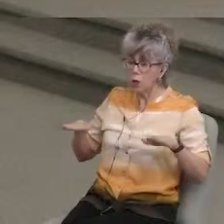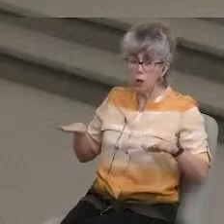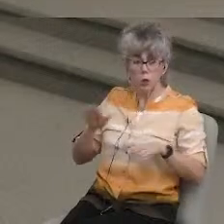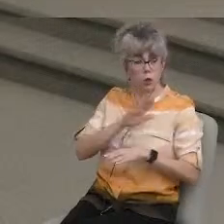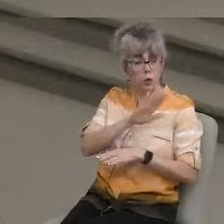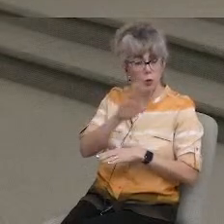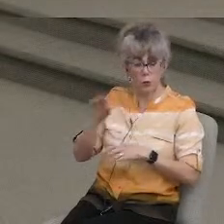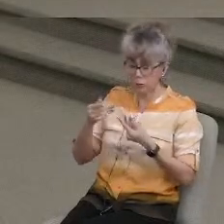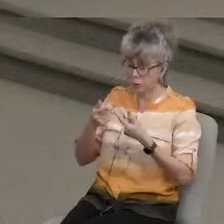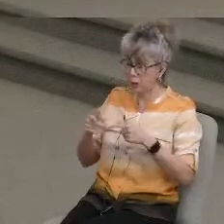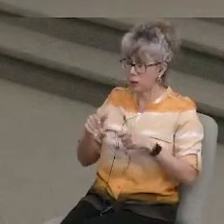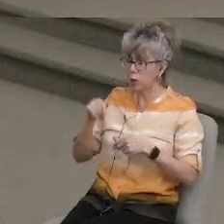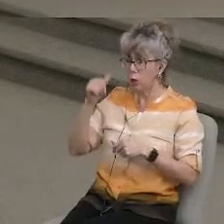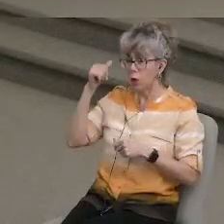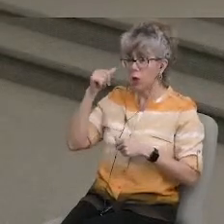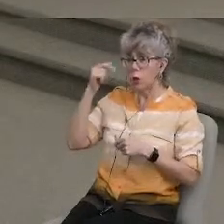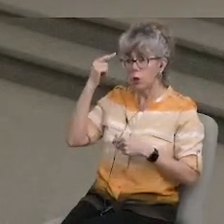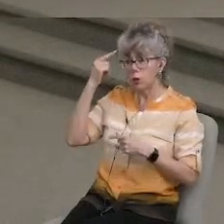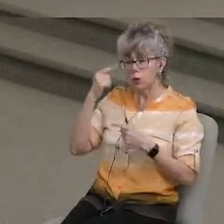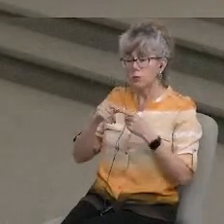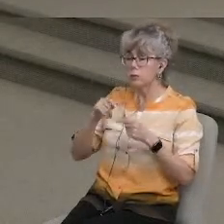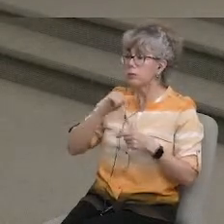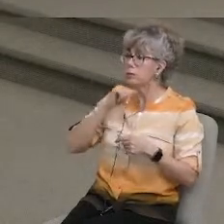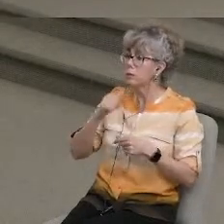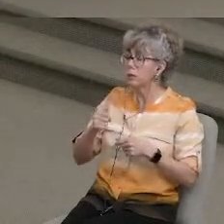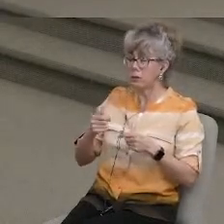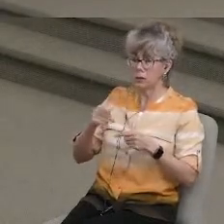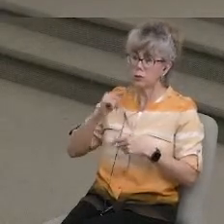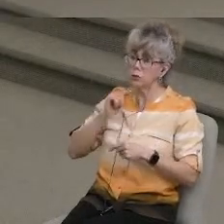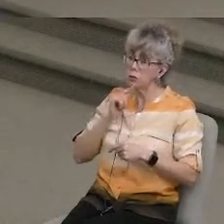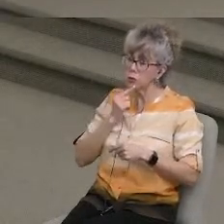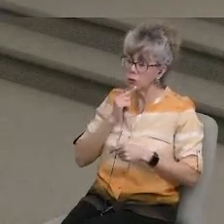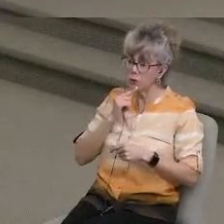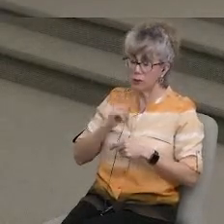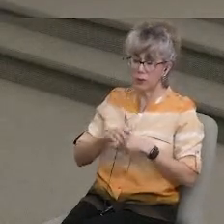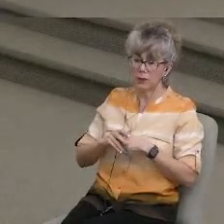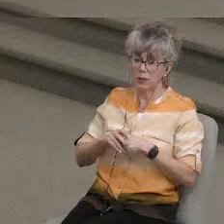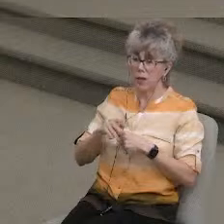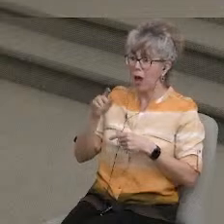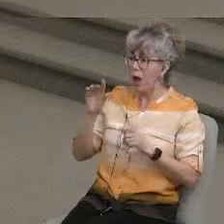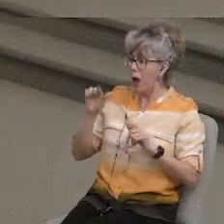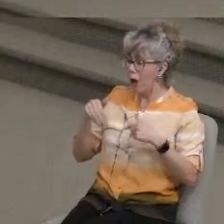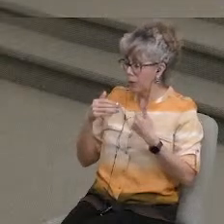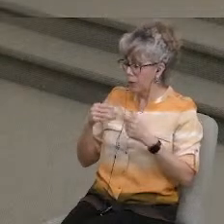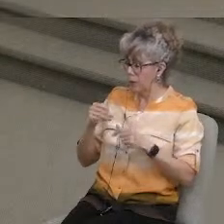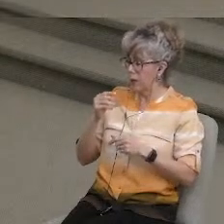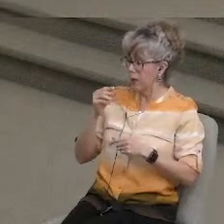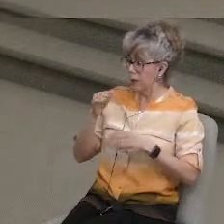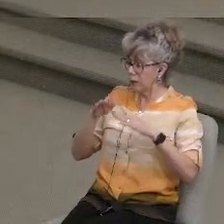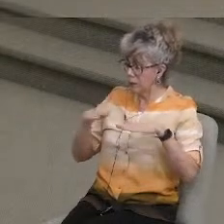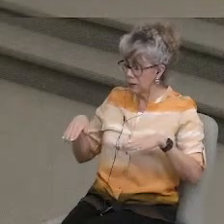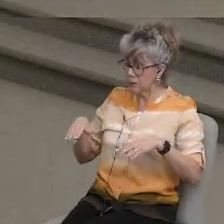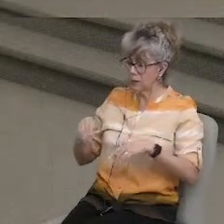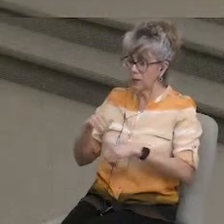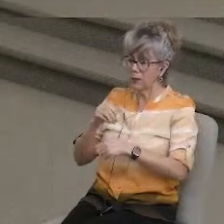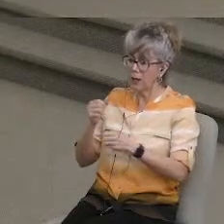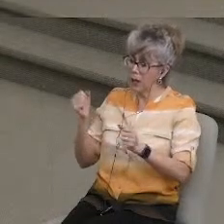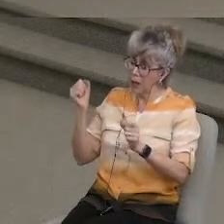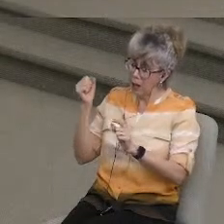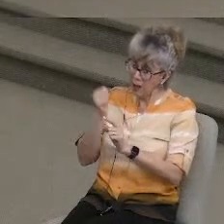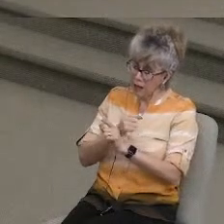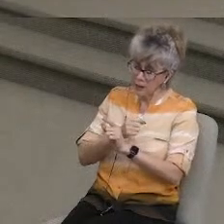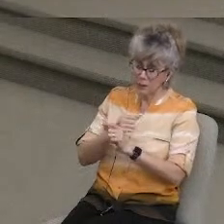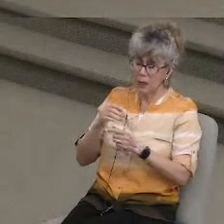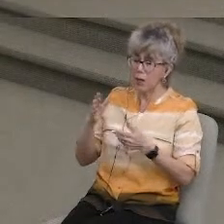have to suffer. How many of us have had sick kids or kids in an accident or kids in the hospital, and we did not